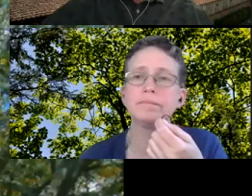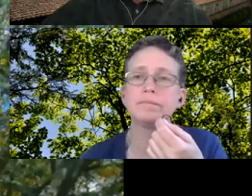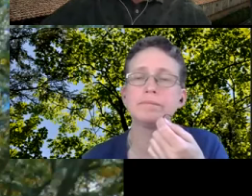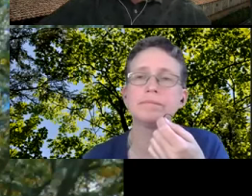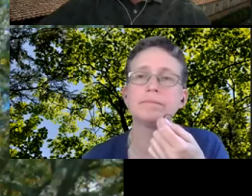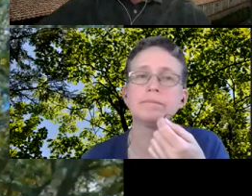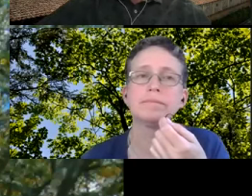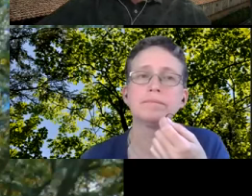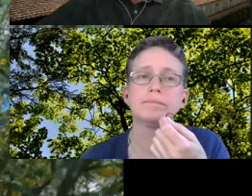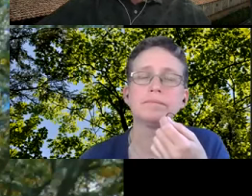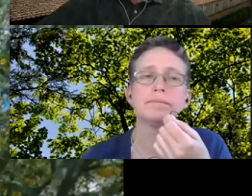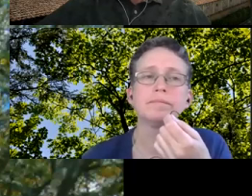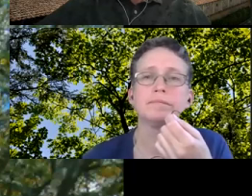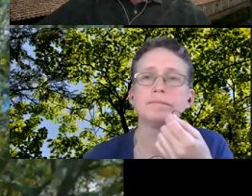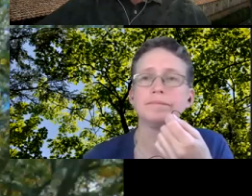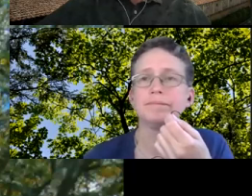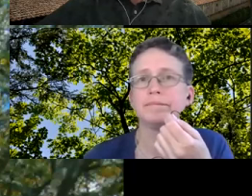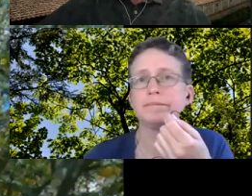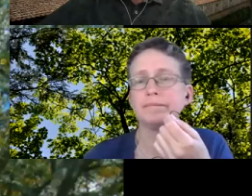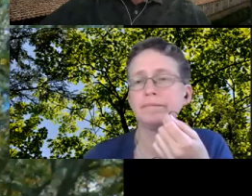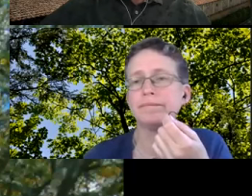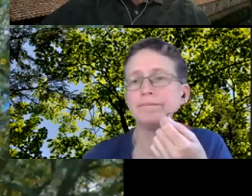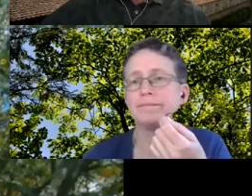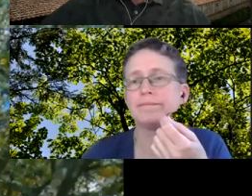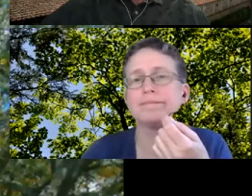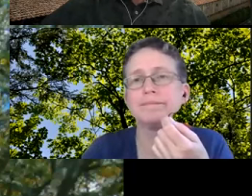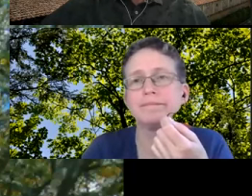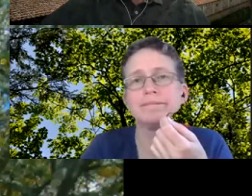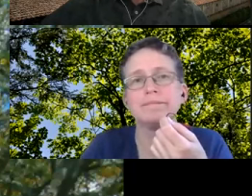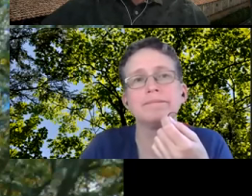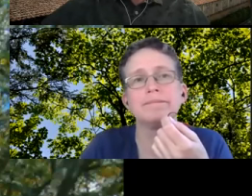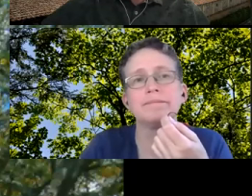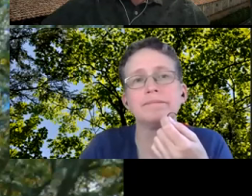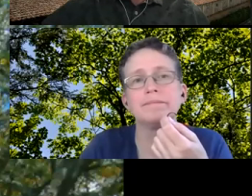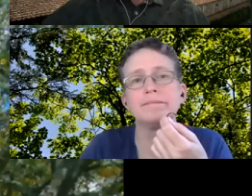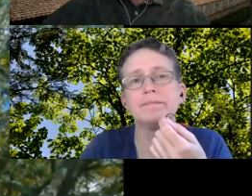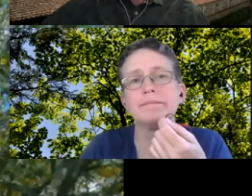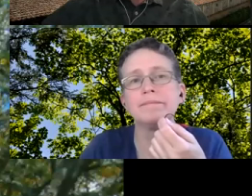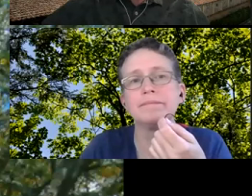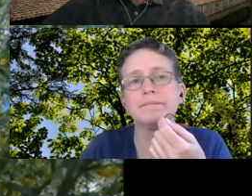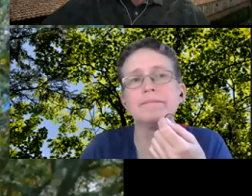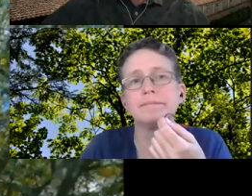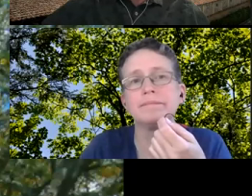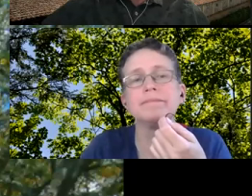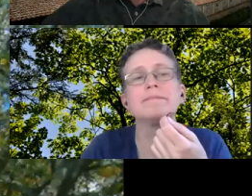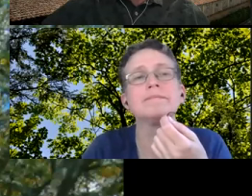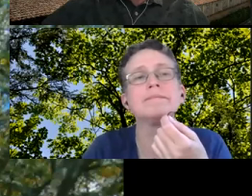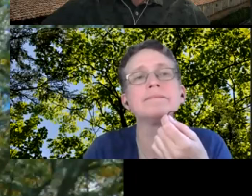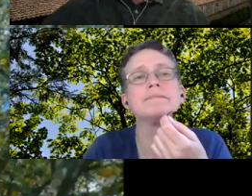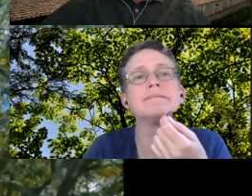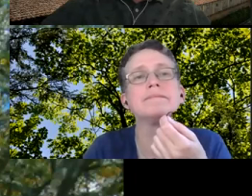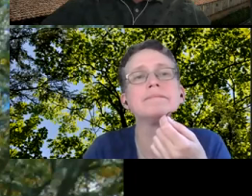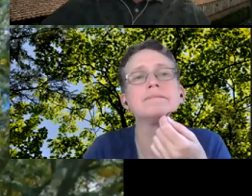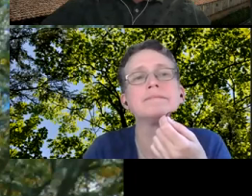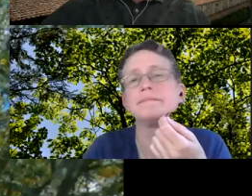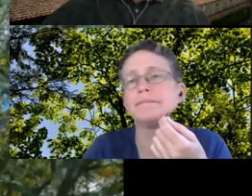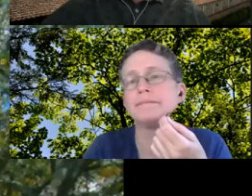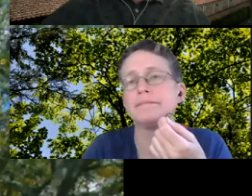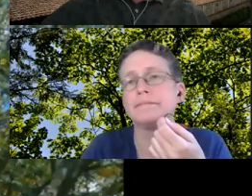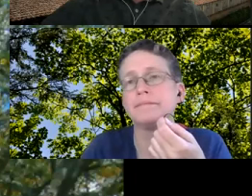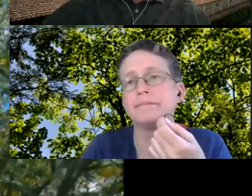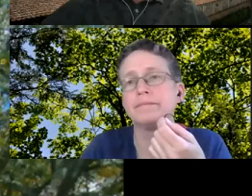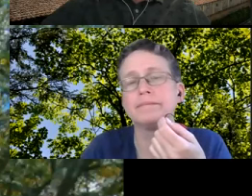Right. So we just have a couple minutes left. I want to leave a little bit of time for questions. We might go over slightly, but can